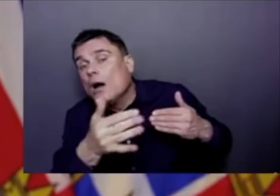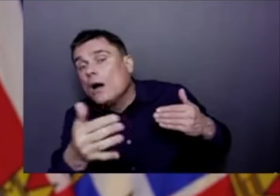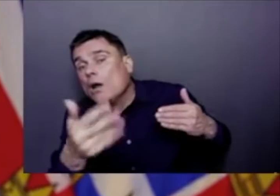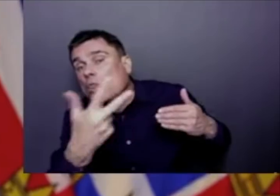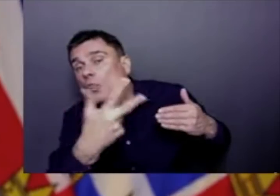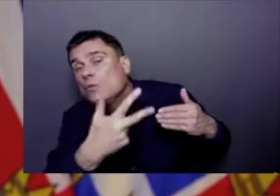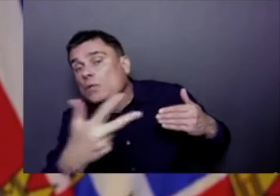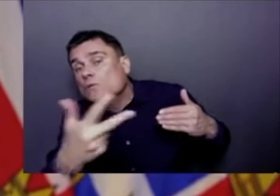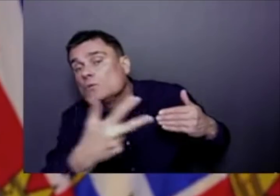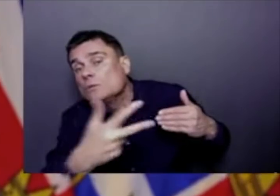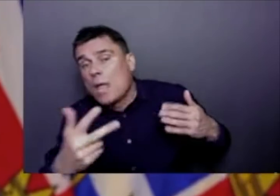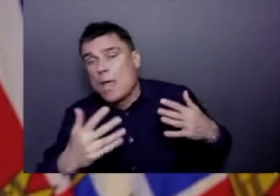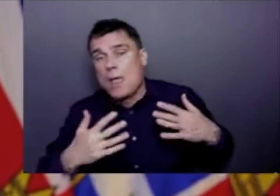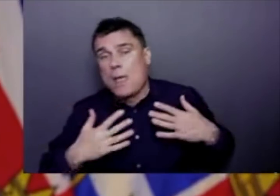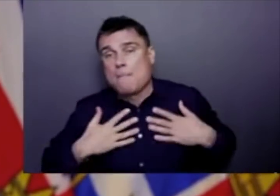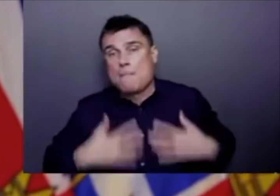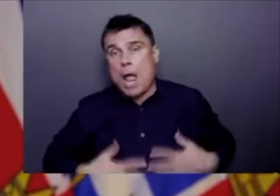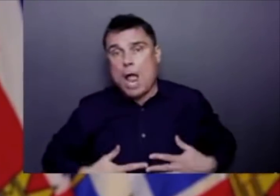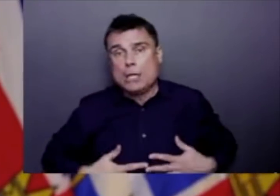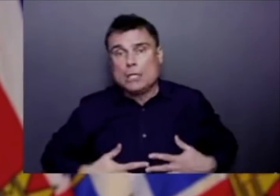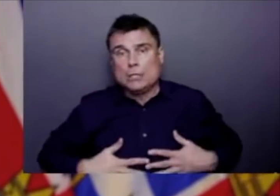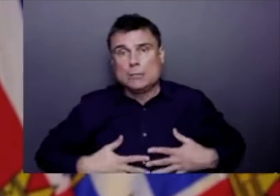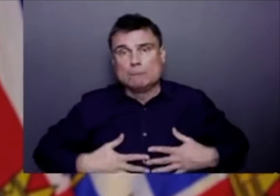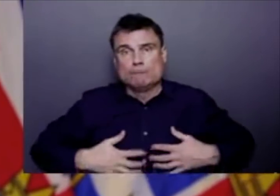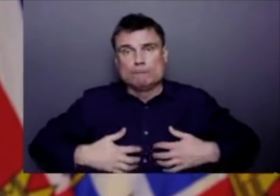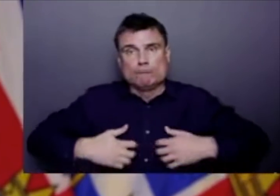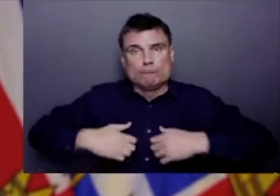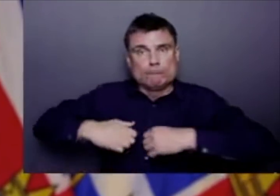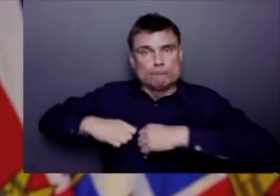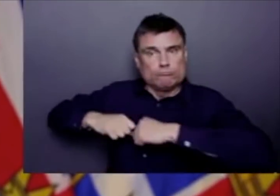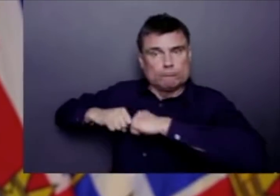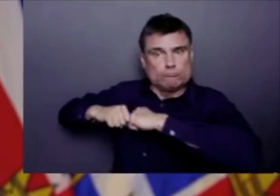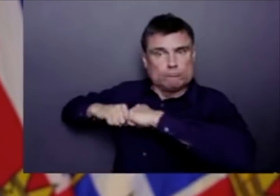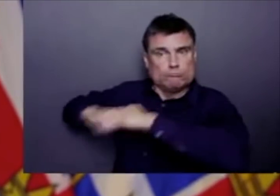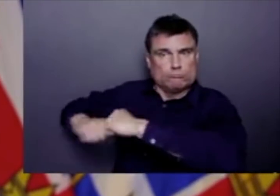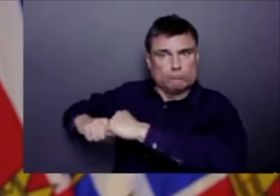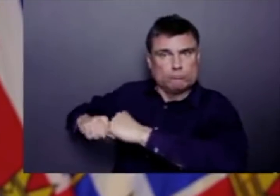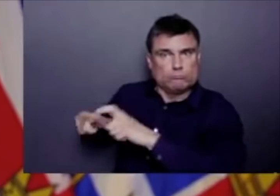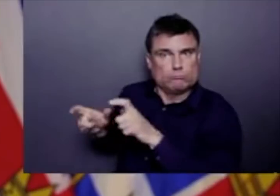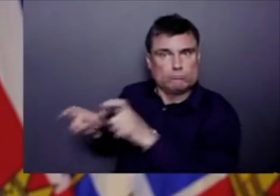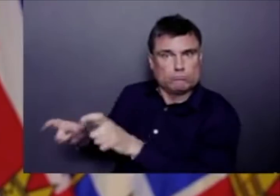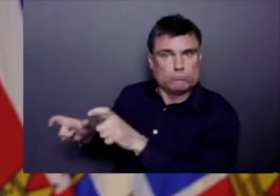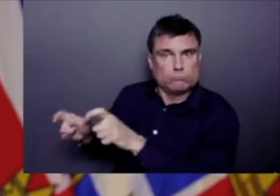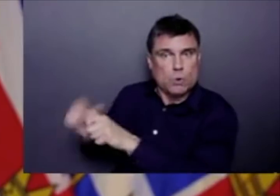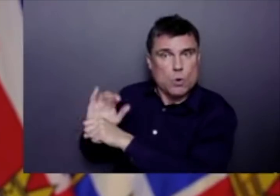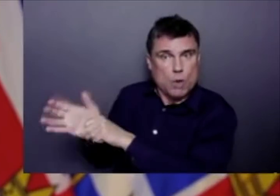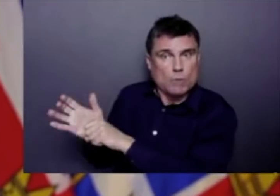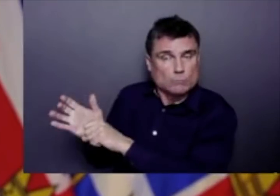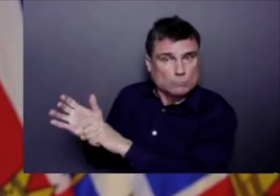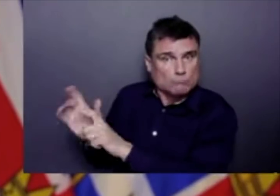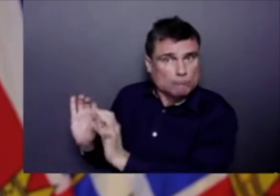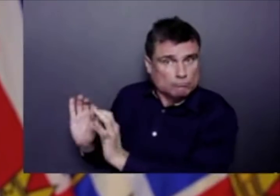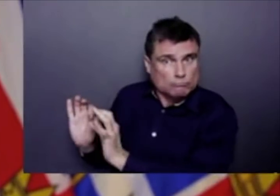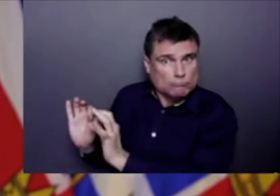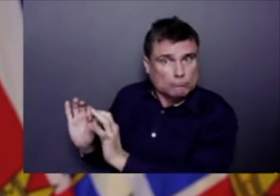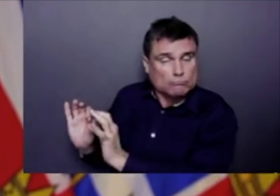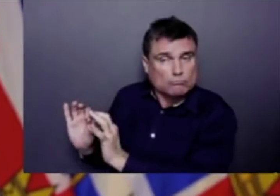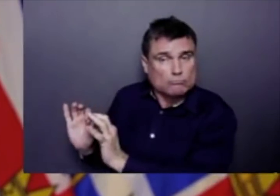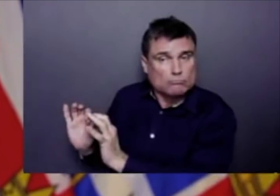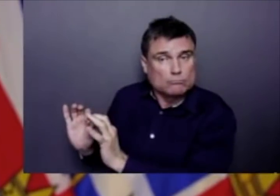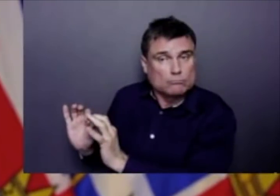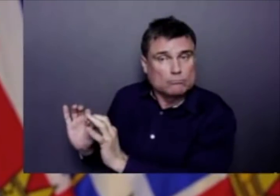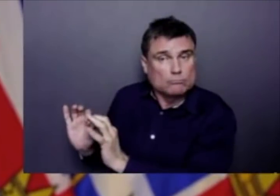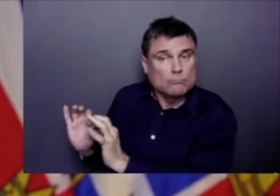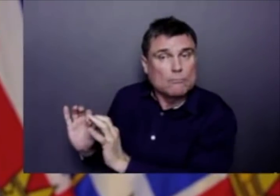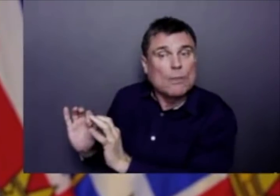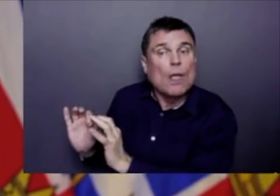vaccines. And we don't know how long that immunity lasts, so we are absolutely asking Health Canada, the